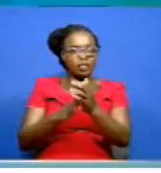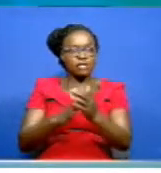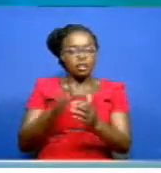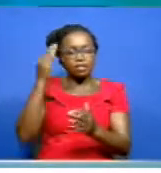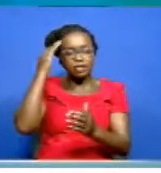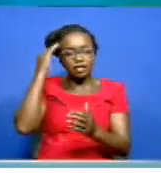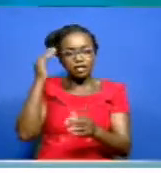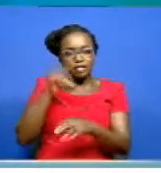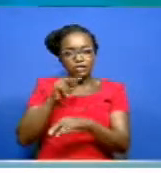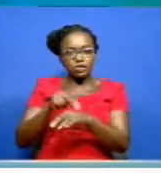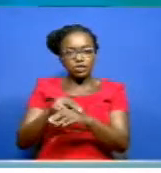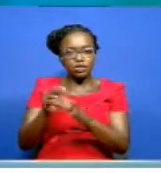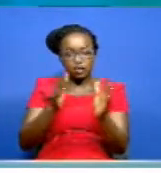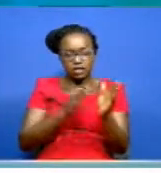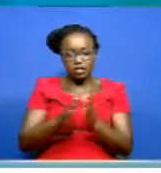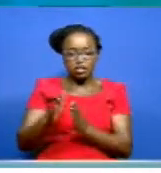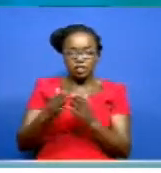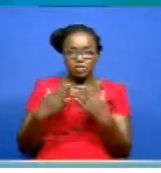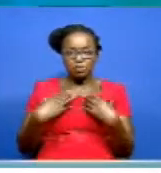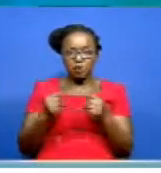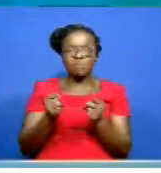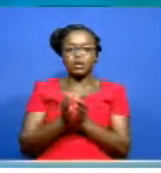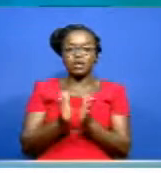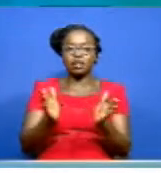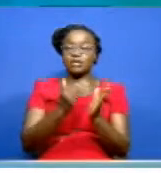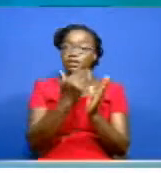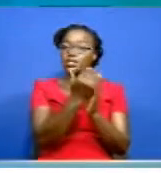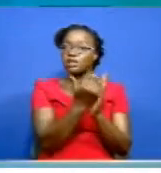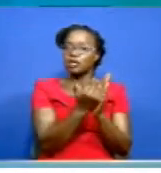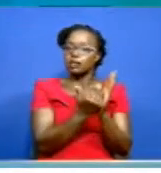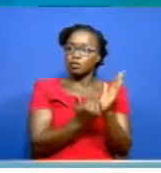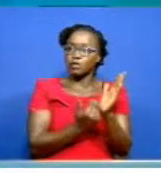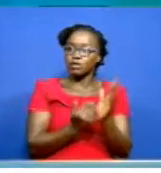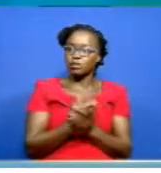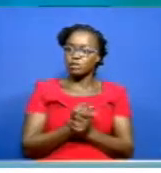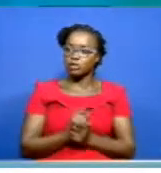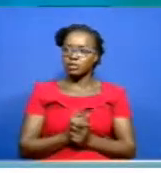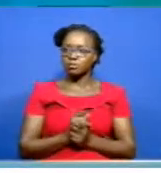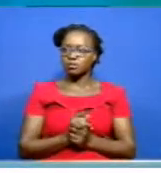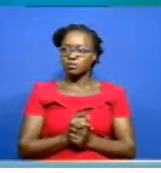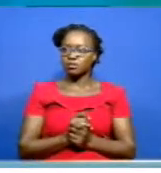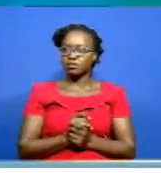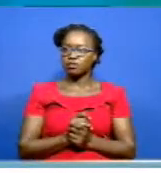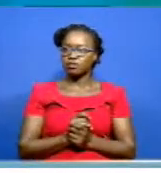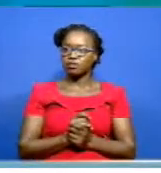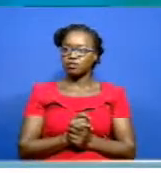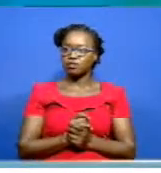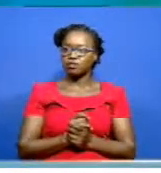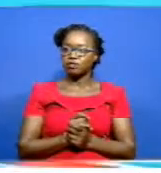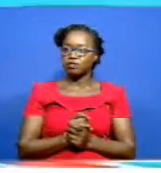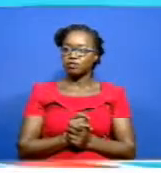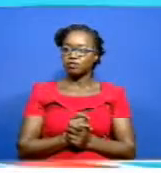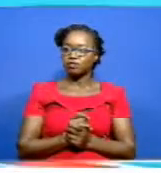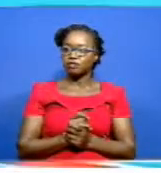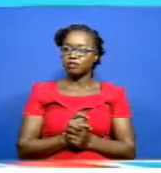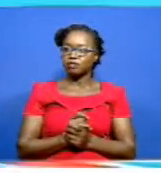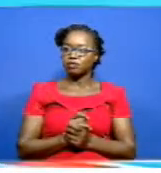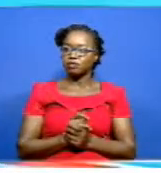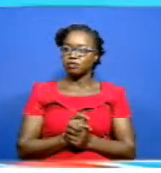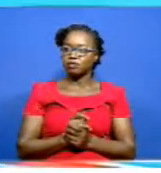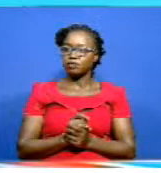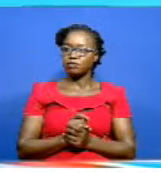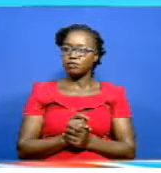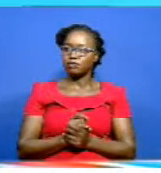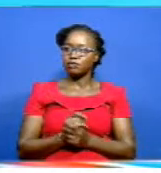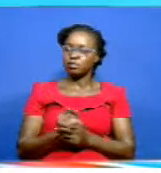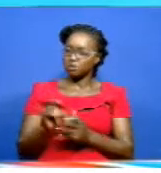Strategic Public Health Programs. Karibu sana, Daktari. Asante sana, Njue. And perhaps to